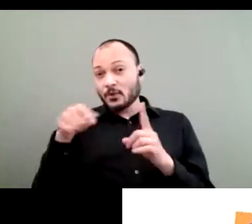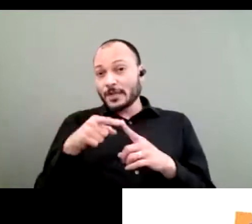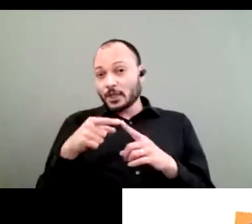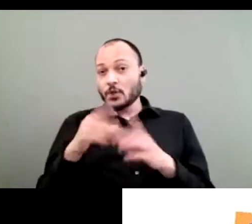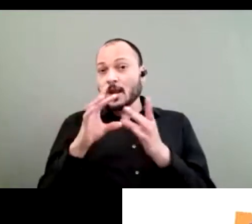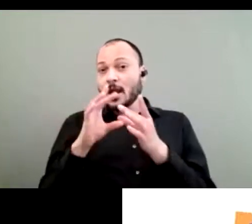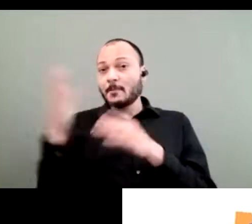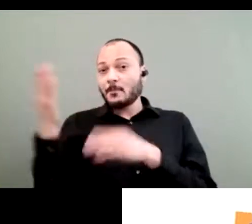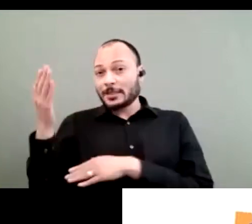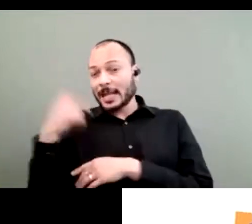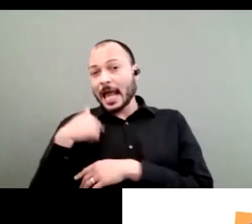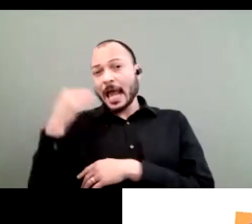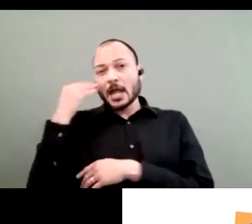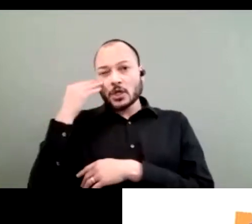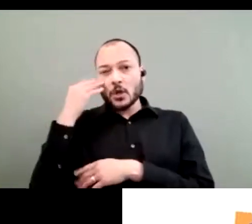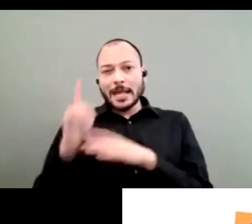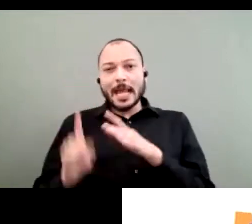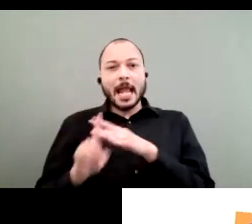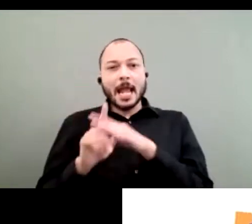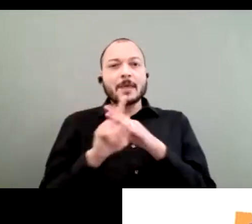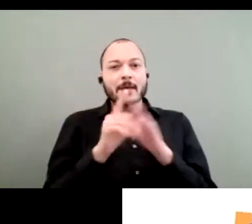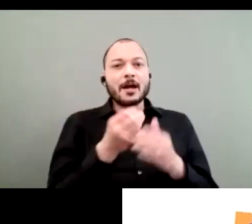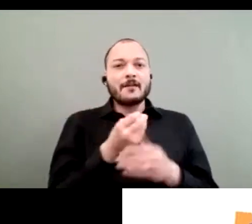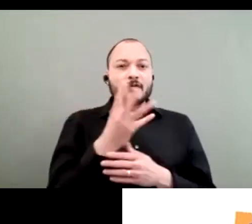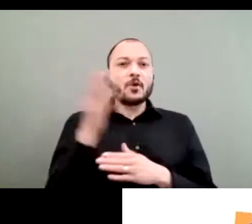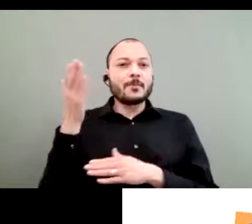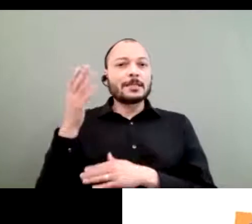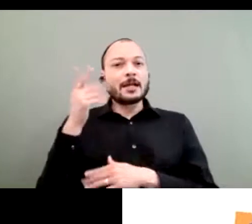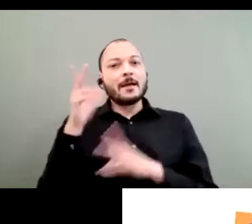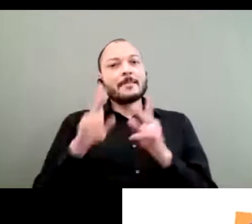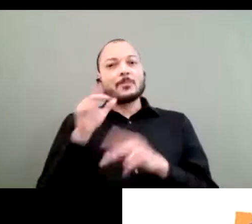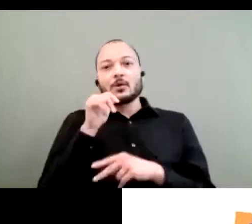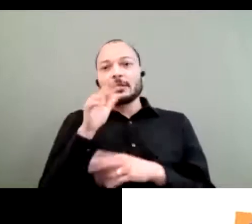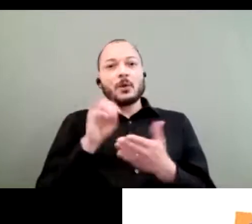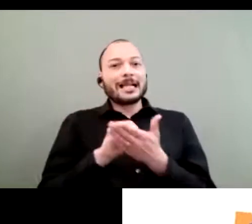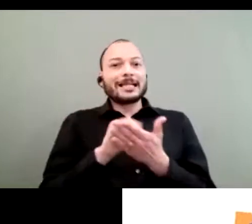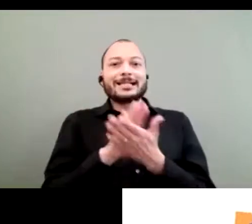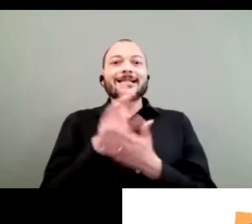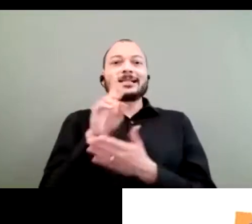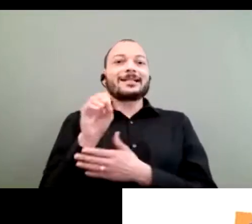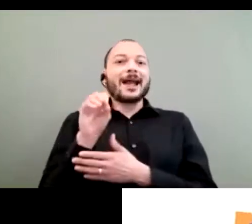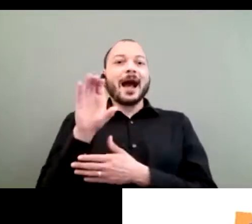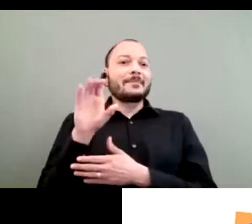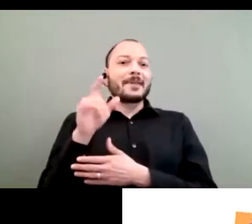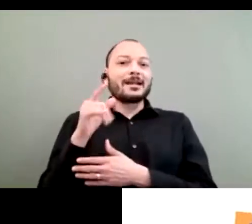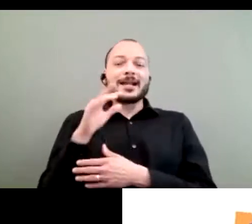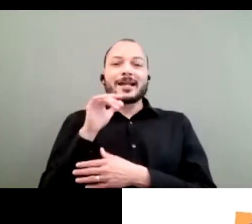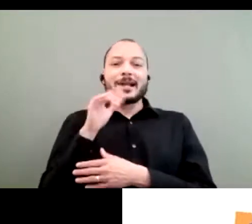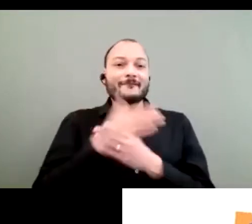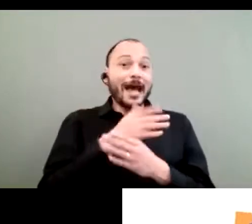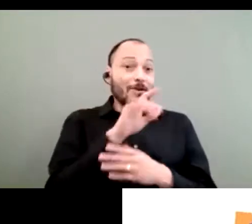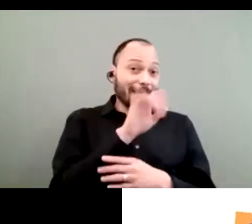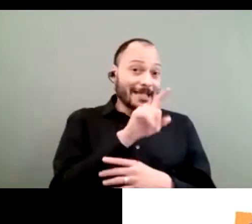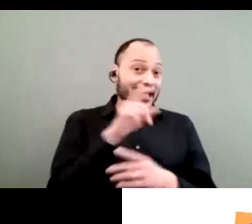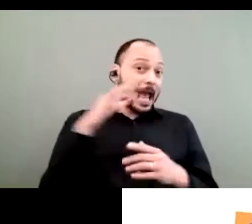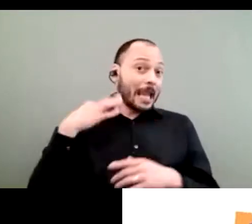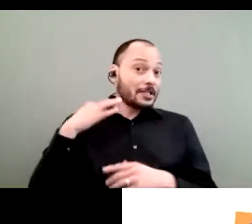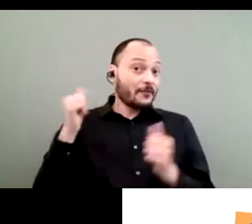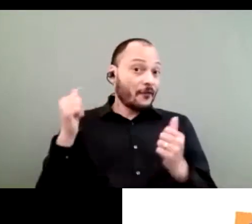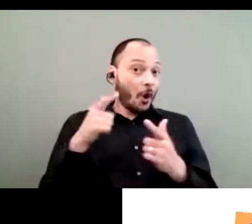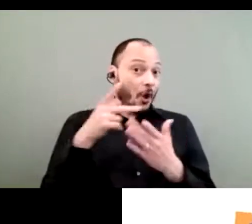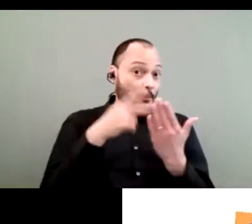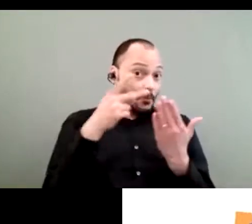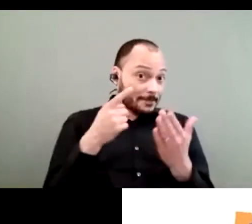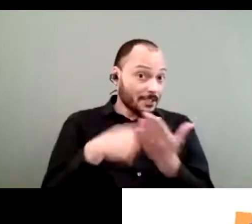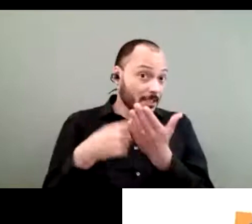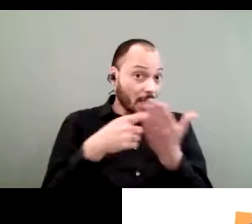bit on a few presentations, but for folks who are undocumented, but filed taxes, are they eligible for all the programs that were being discussed? Just some of